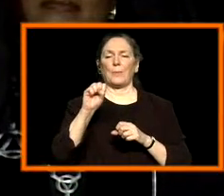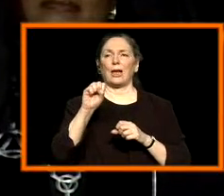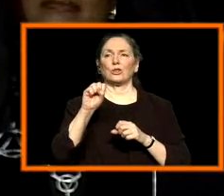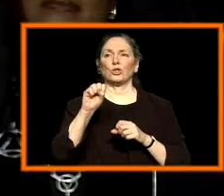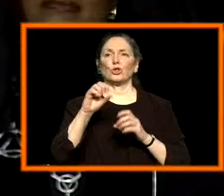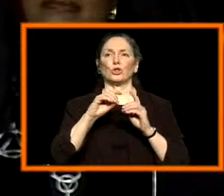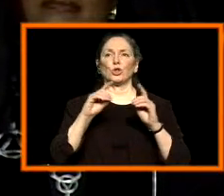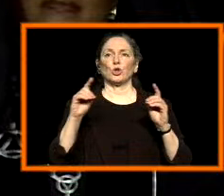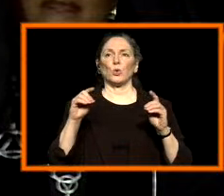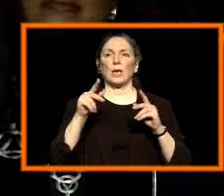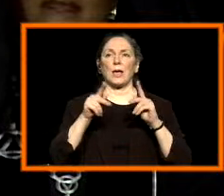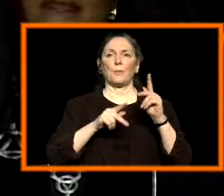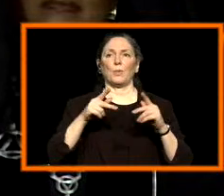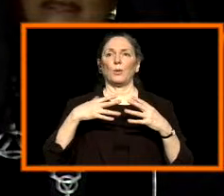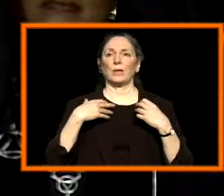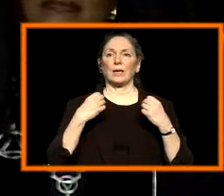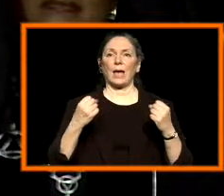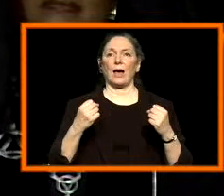public health